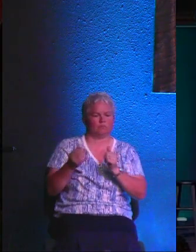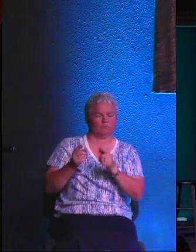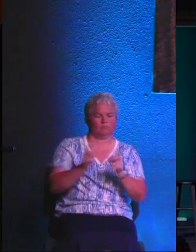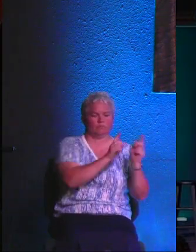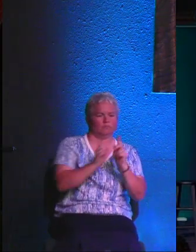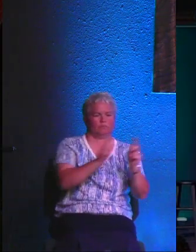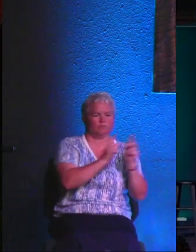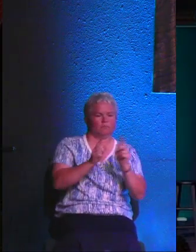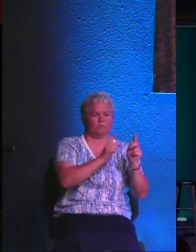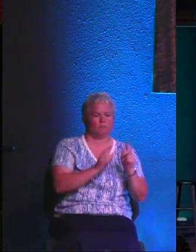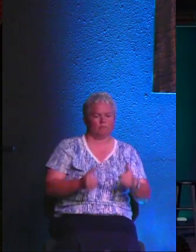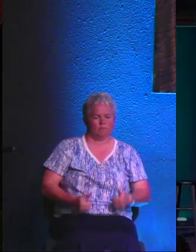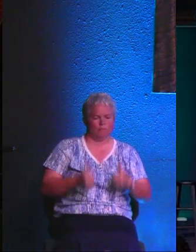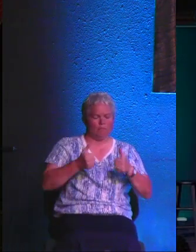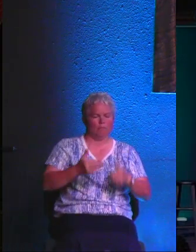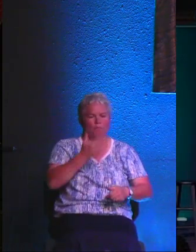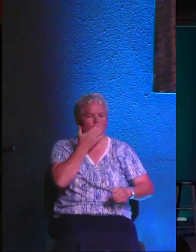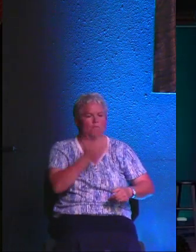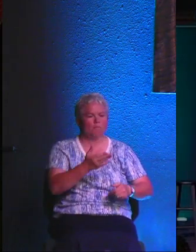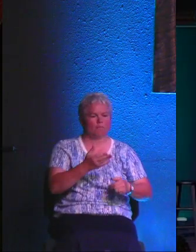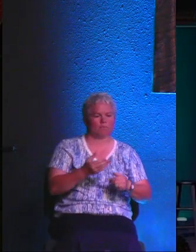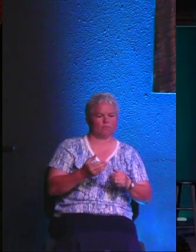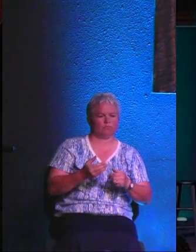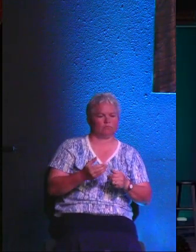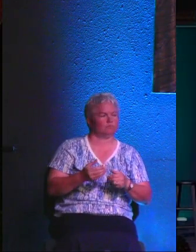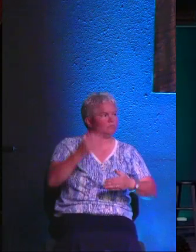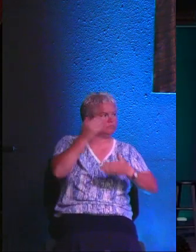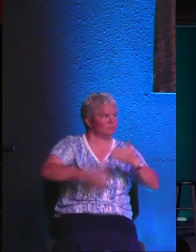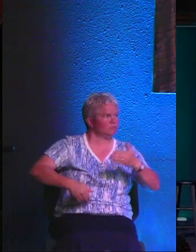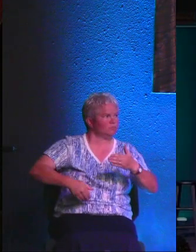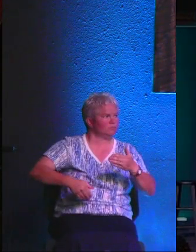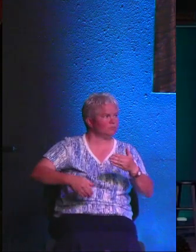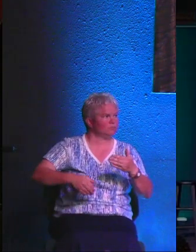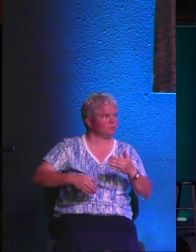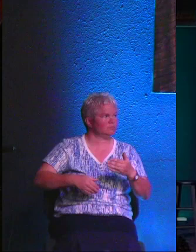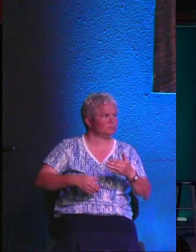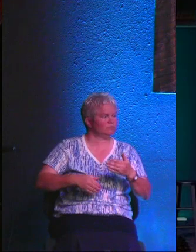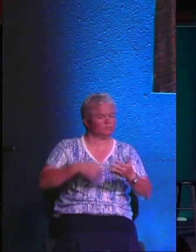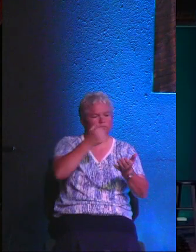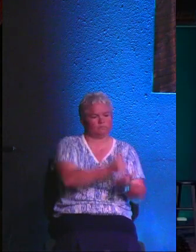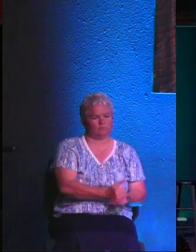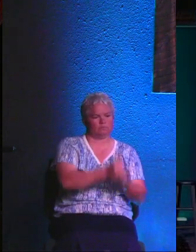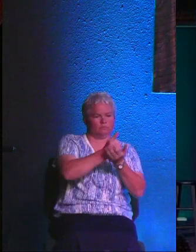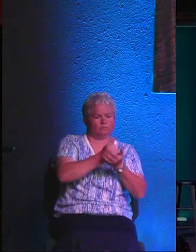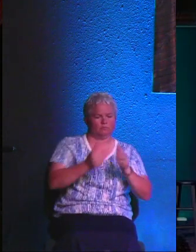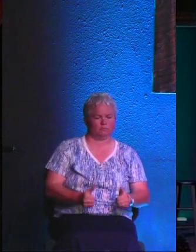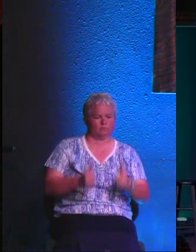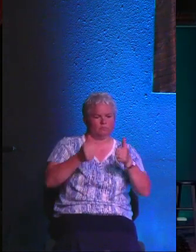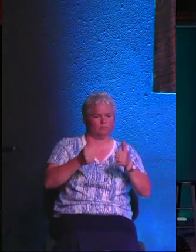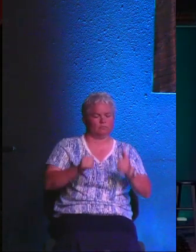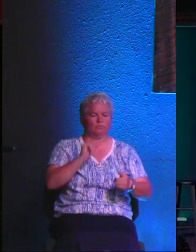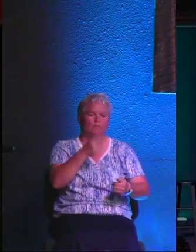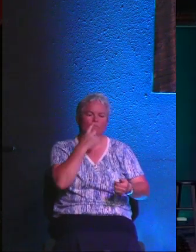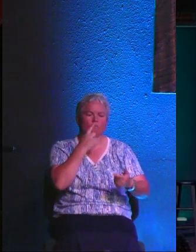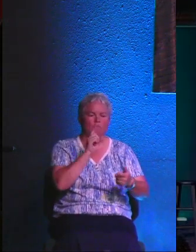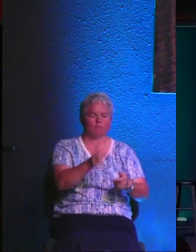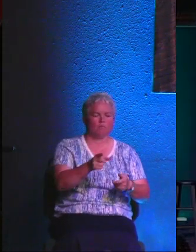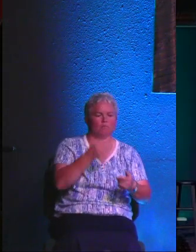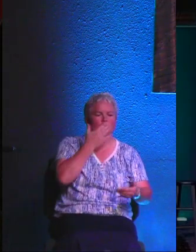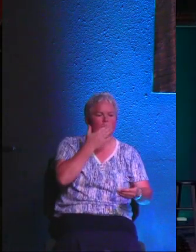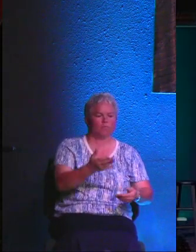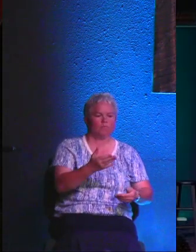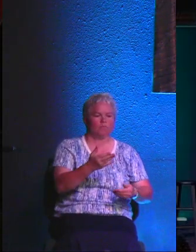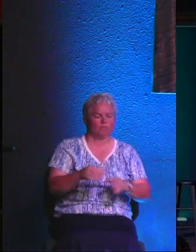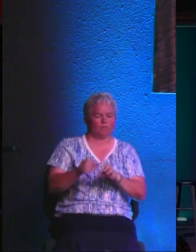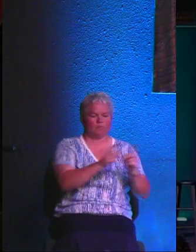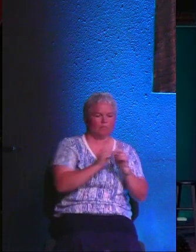done for me in my life. And I thank him so much for what he's done for me and the people that he's going to do help later on in life. And I'm really thankful for what he's